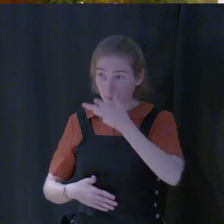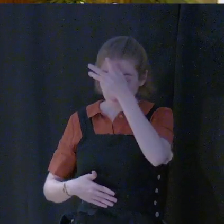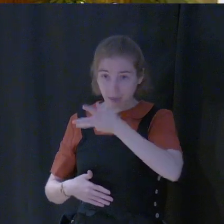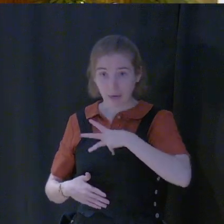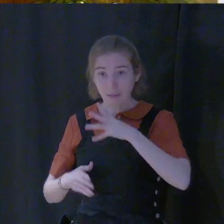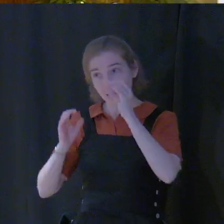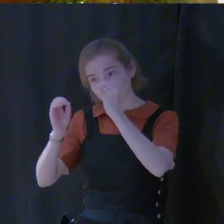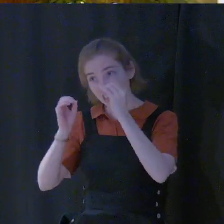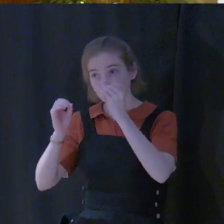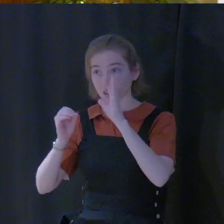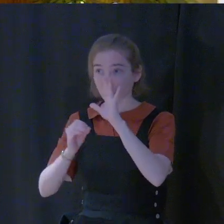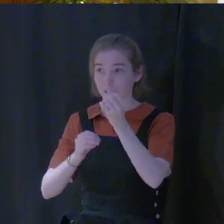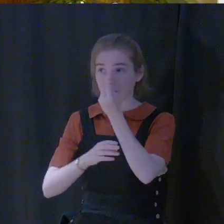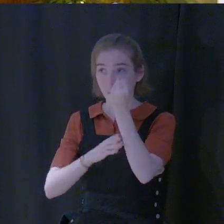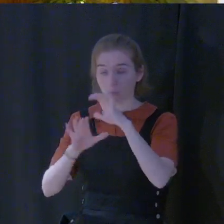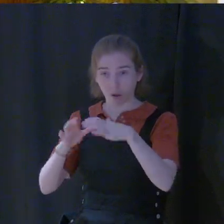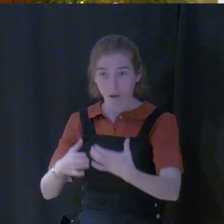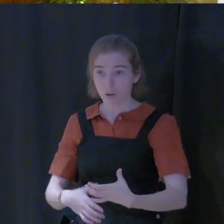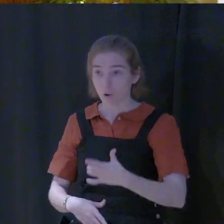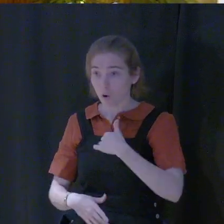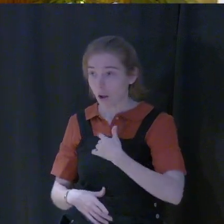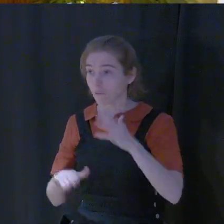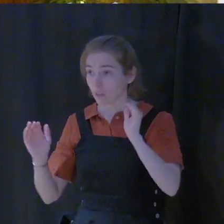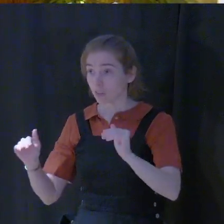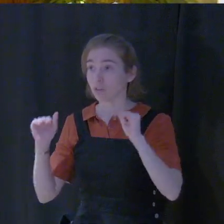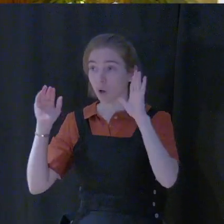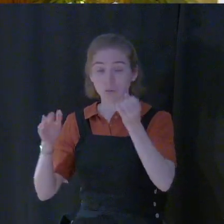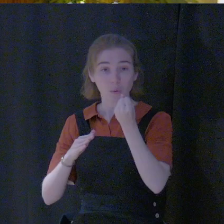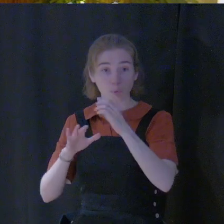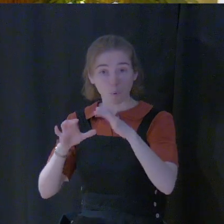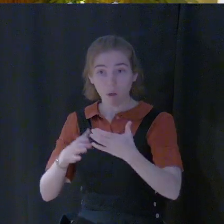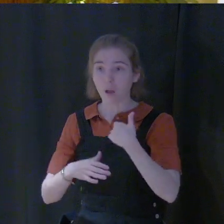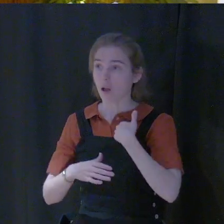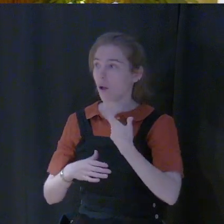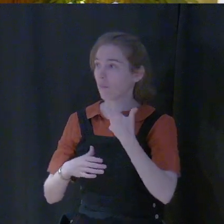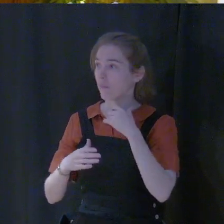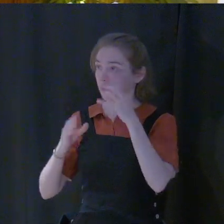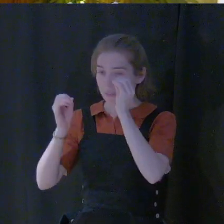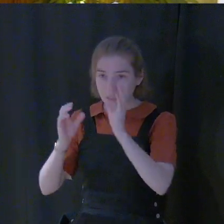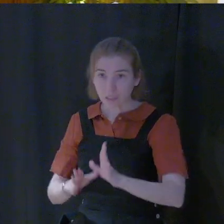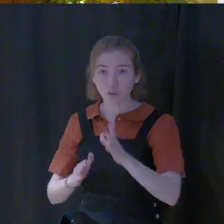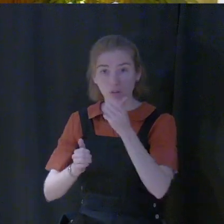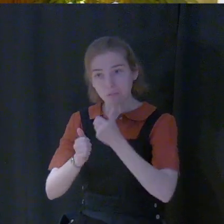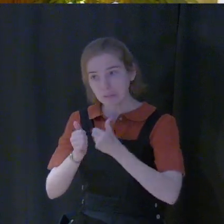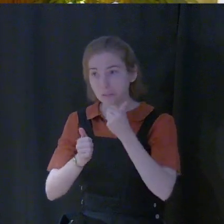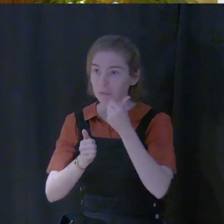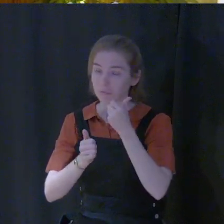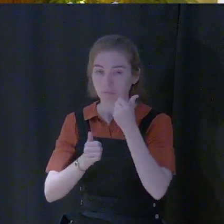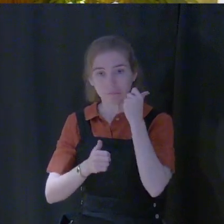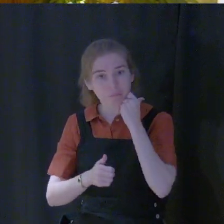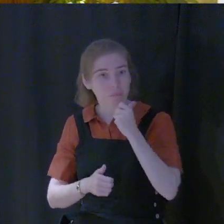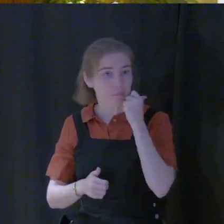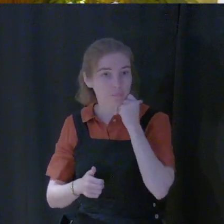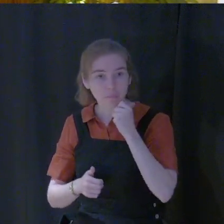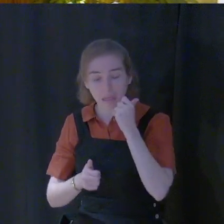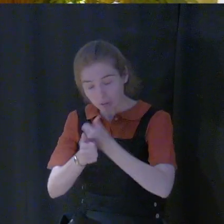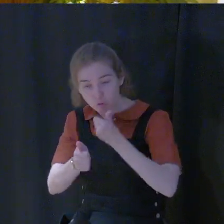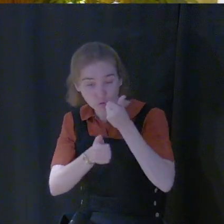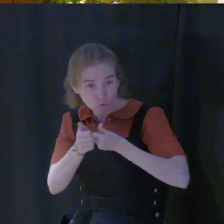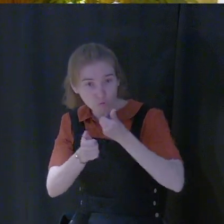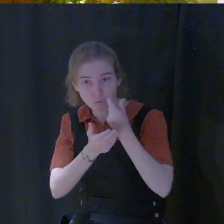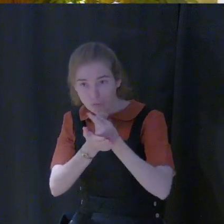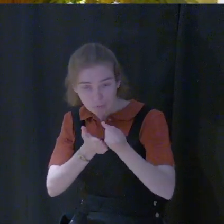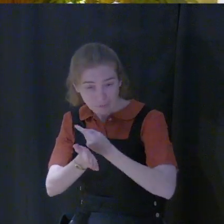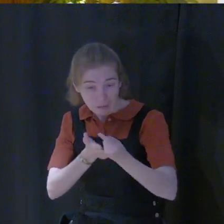in that Sabbath school class. We have the adult Sabbath school here. We got dedicated teachers that teach each week, and it is the